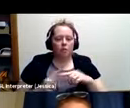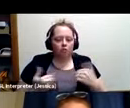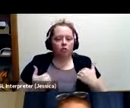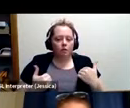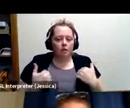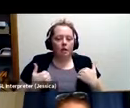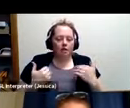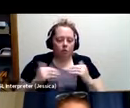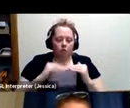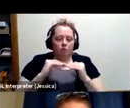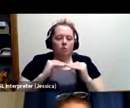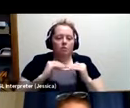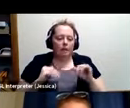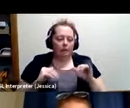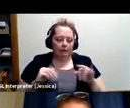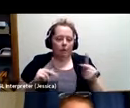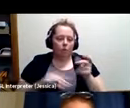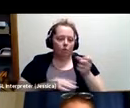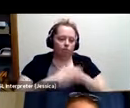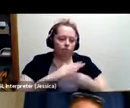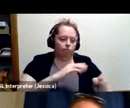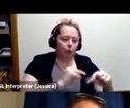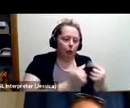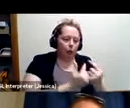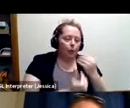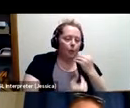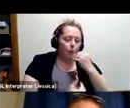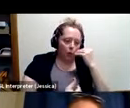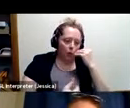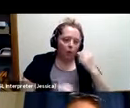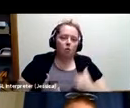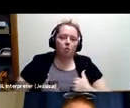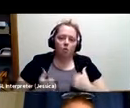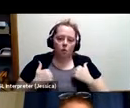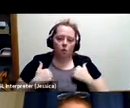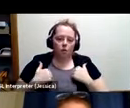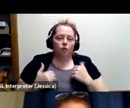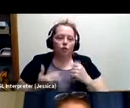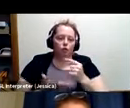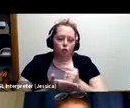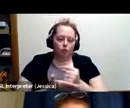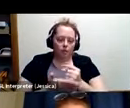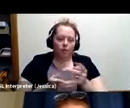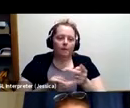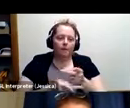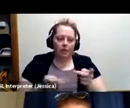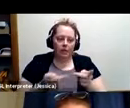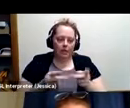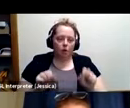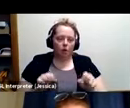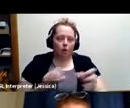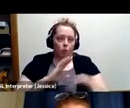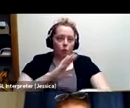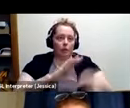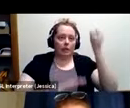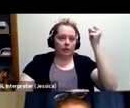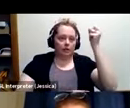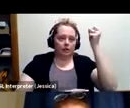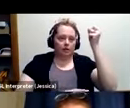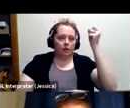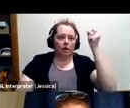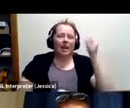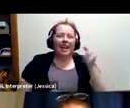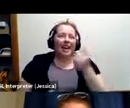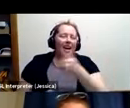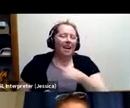care settings, you know, like group homes, youth who are in residential treatment facilities, and basically any other place where it'd be